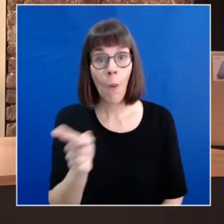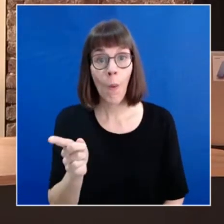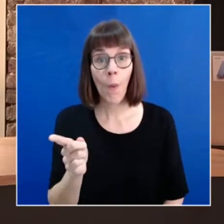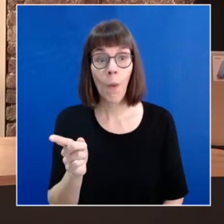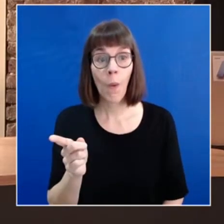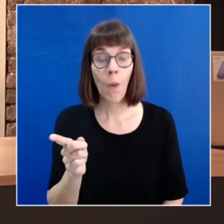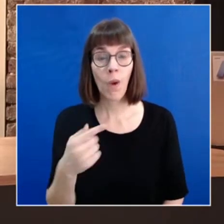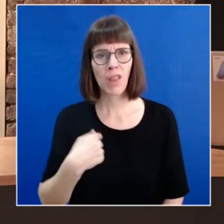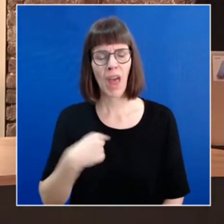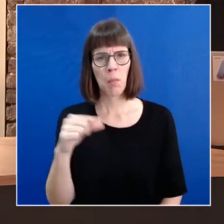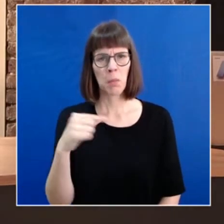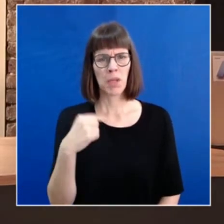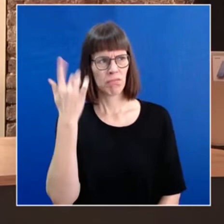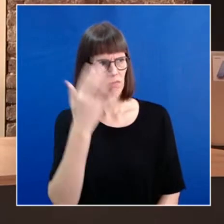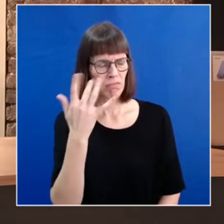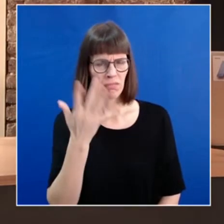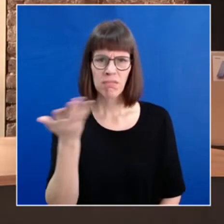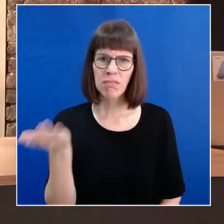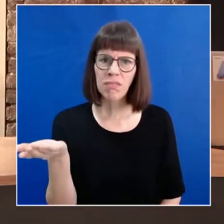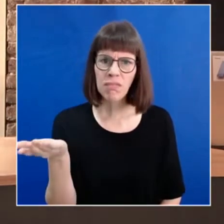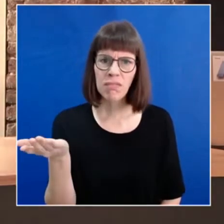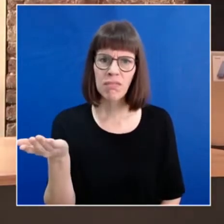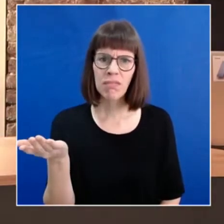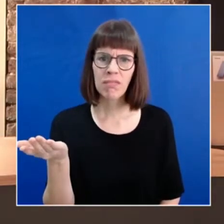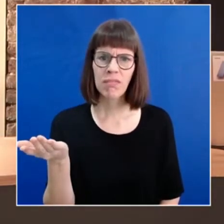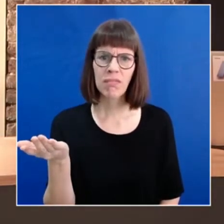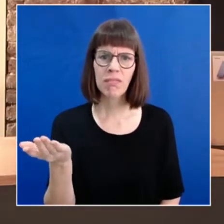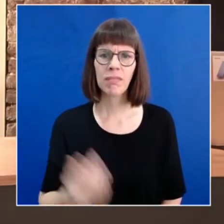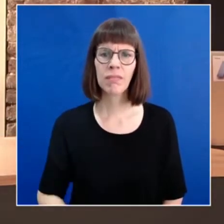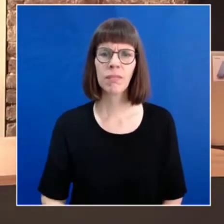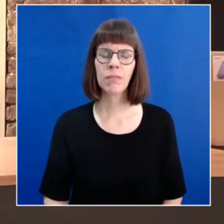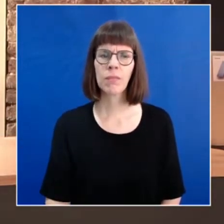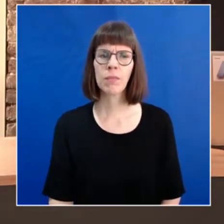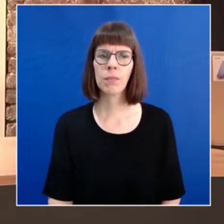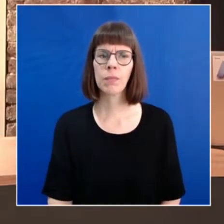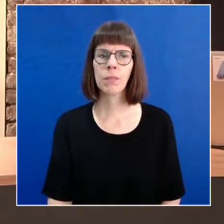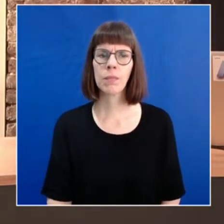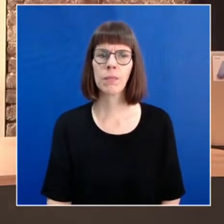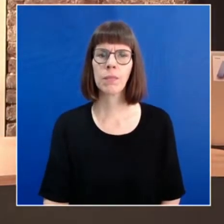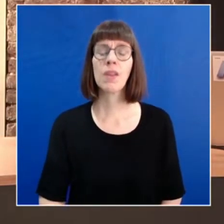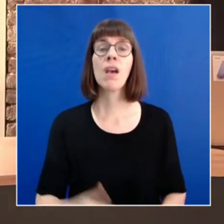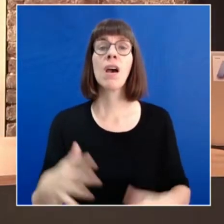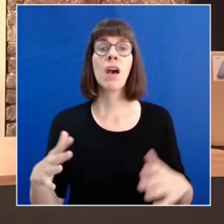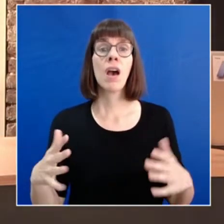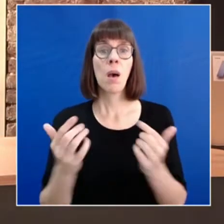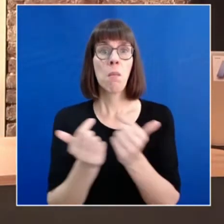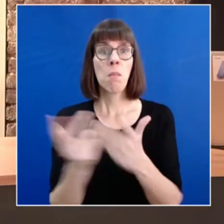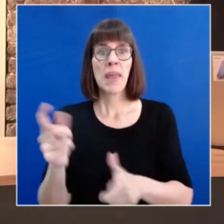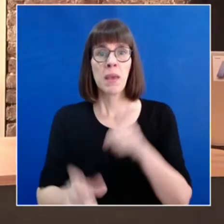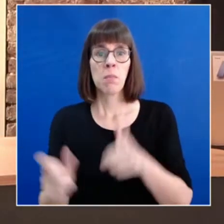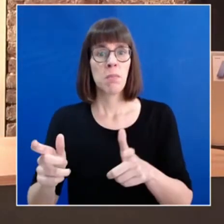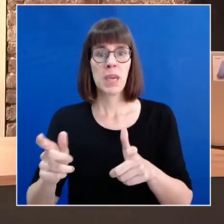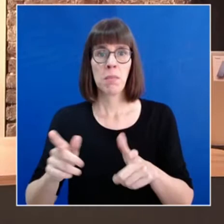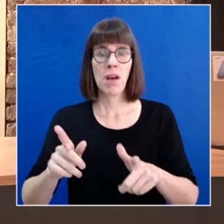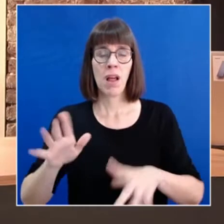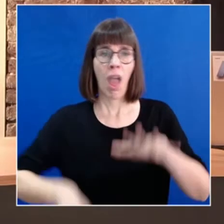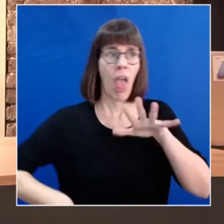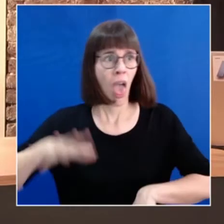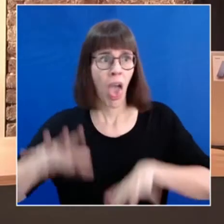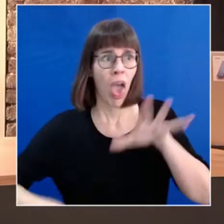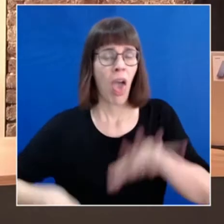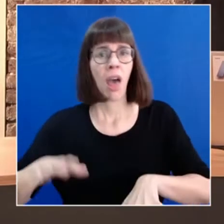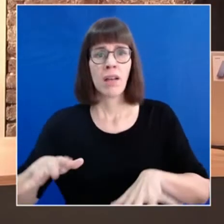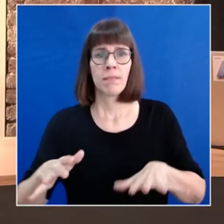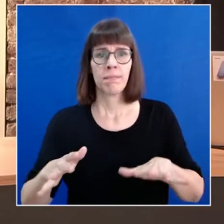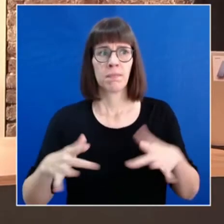many people try to live us or try to cope or this are not being themselves really because they don't